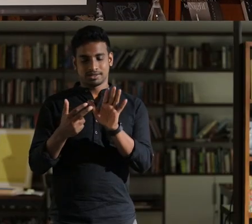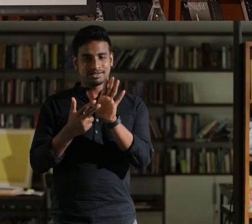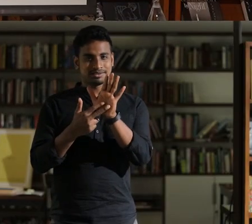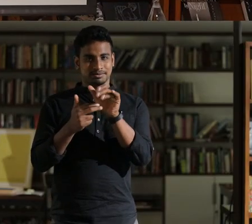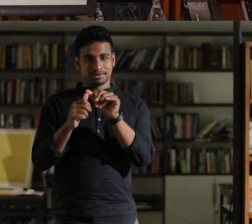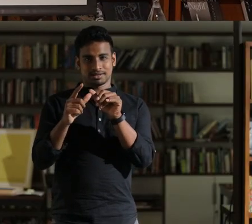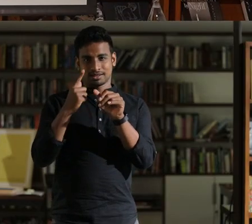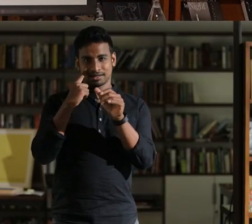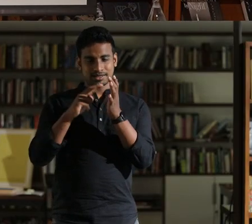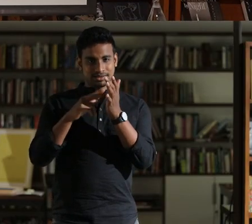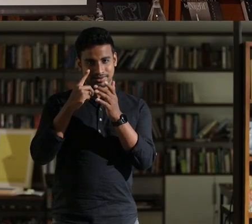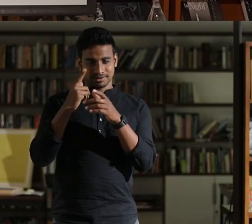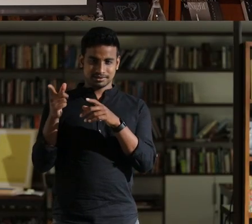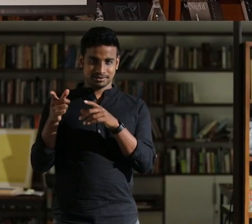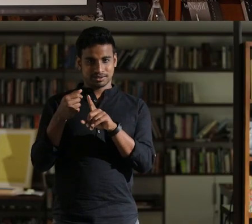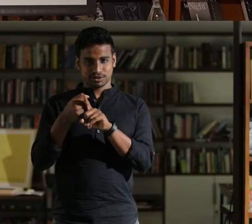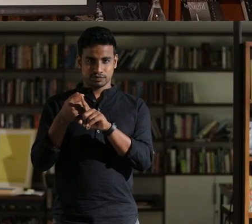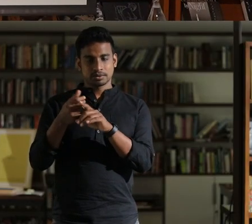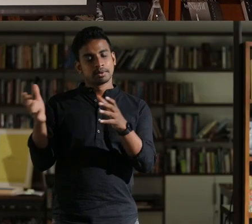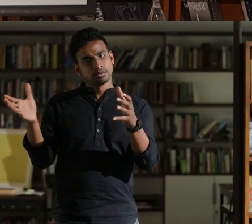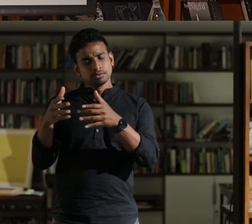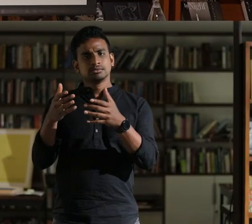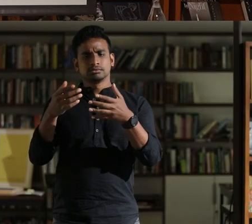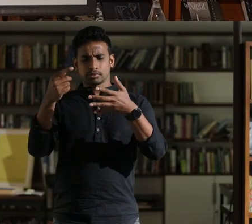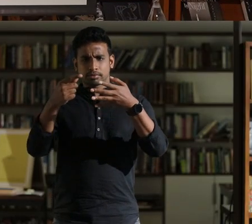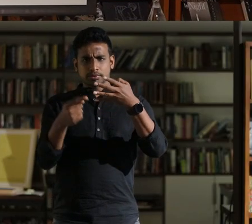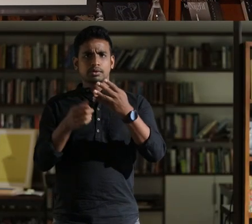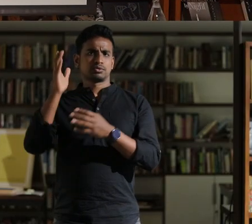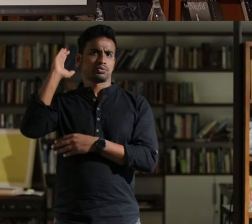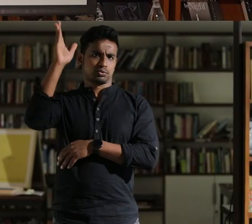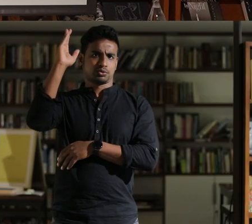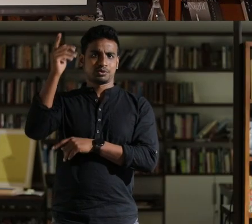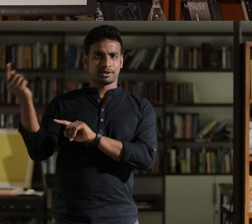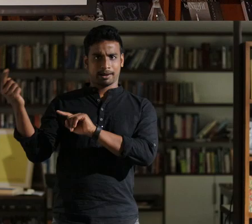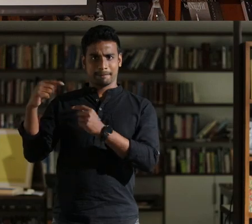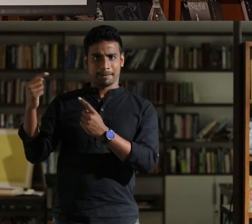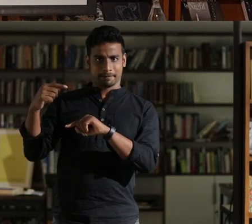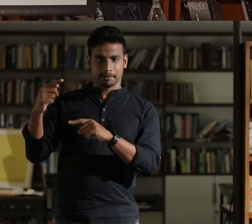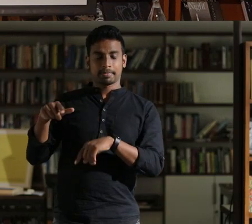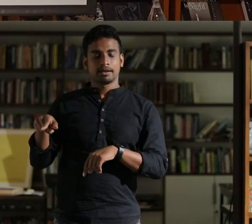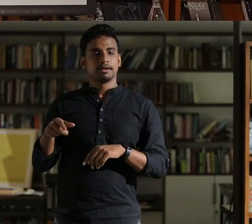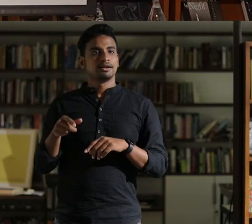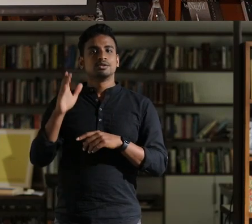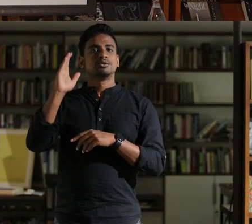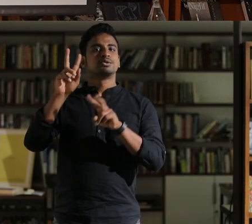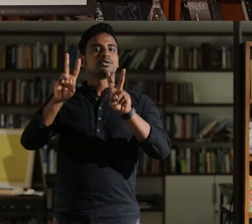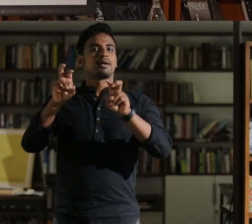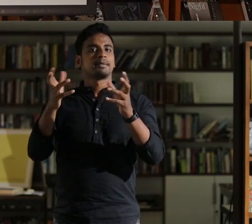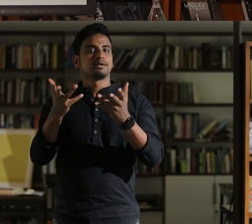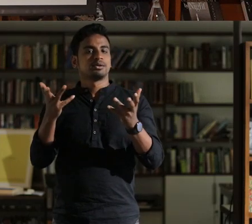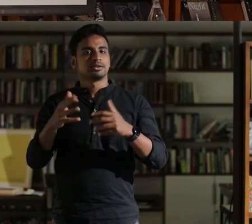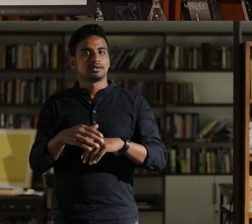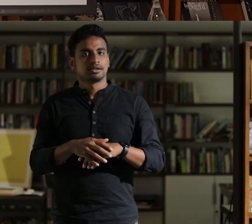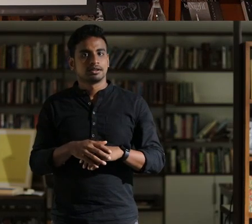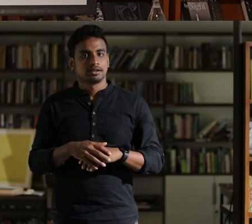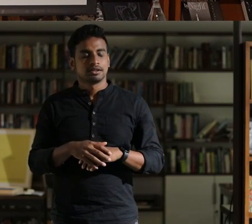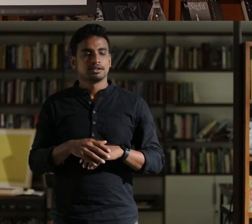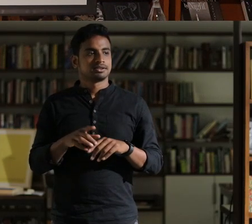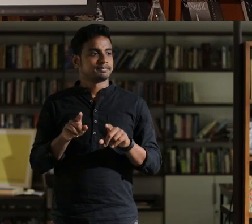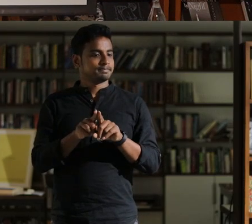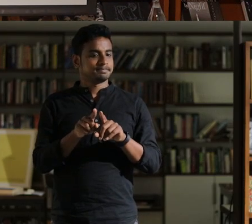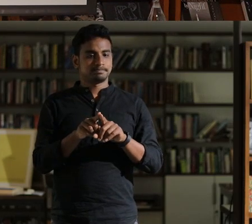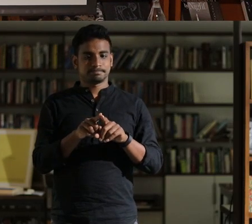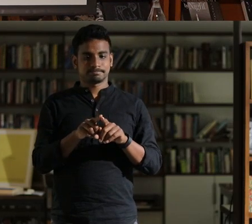Mercy Alexander. So it's a really wide range. But talking about things that are very much part